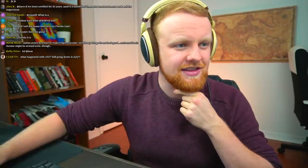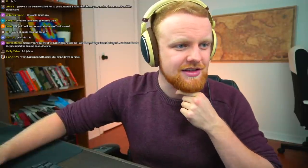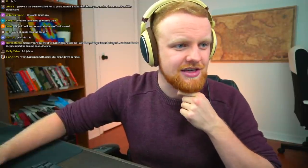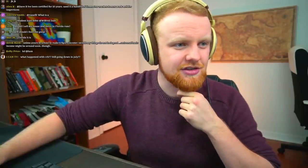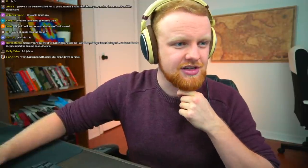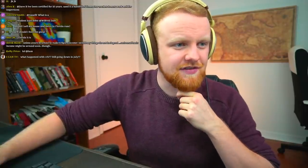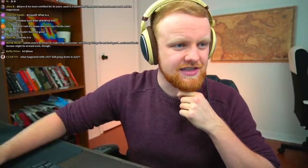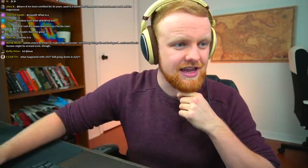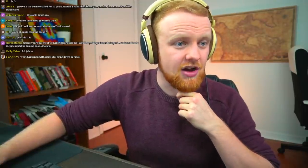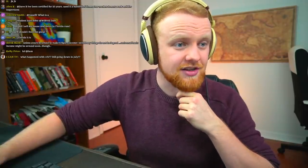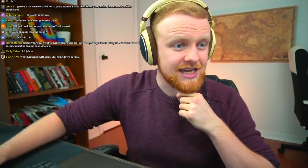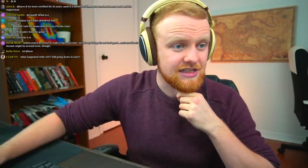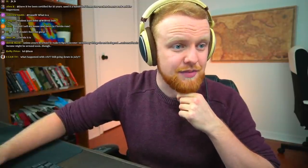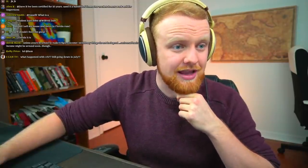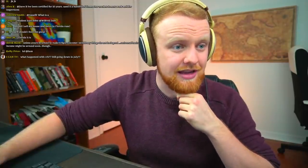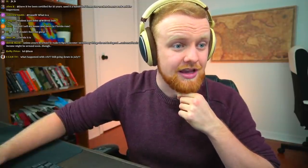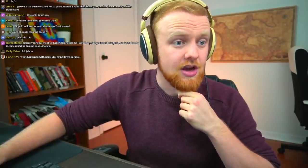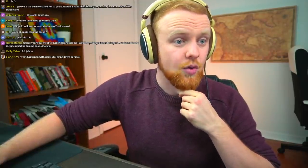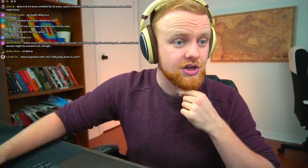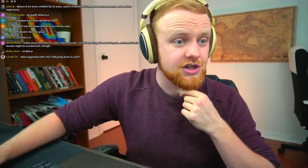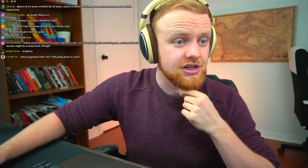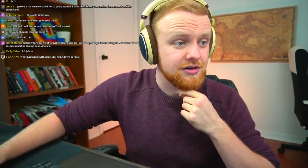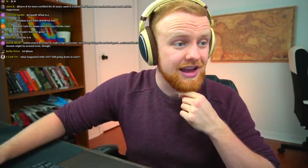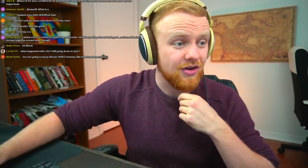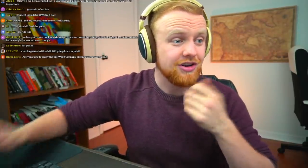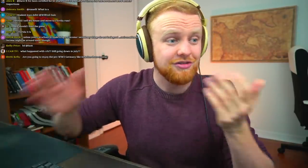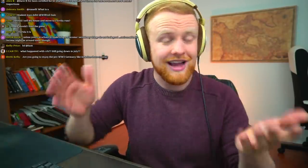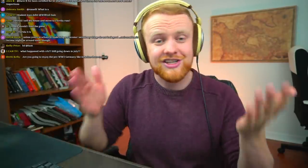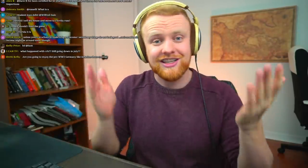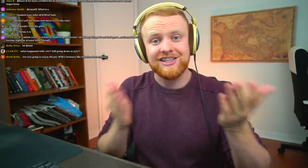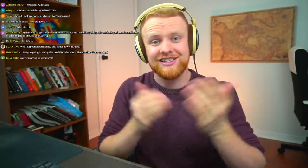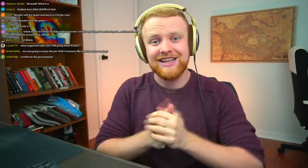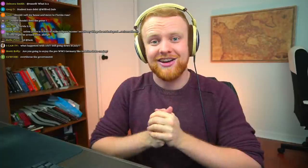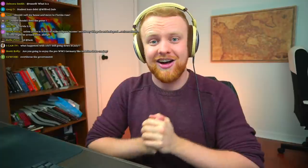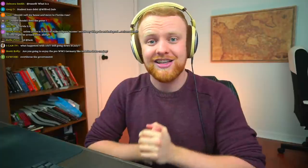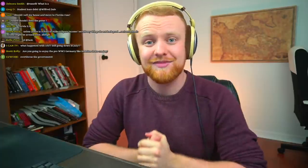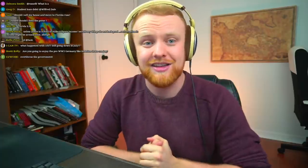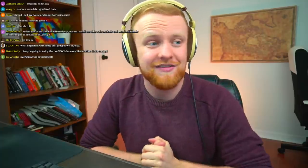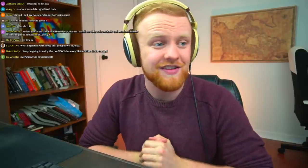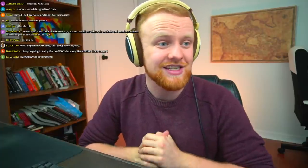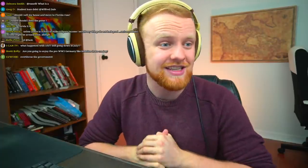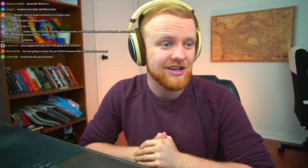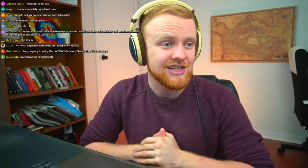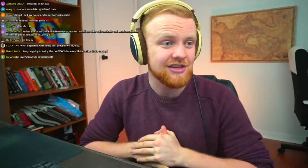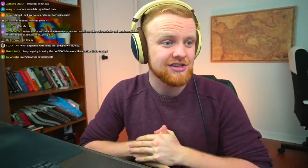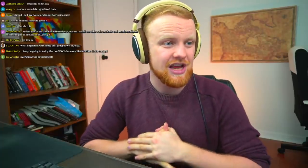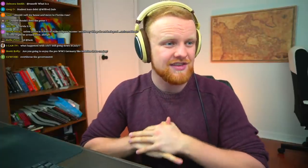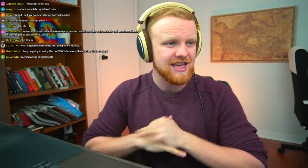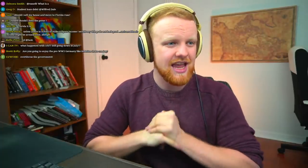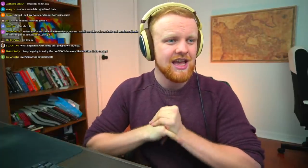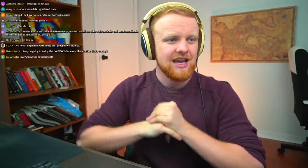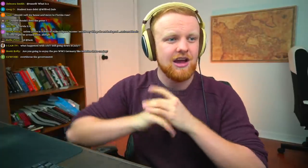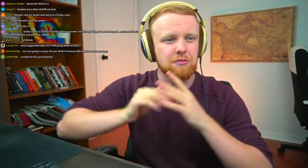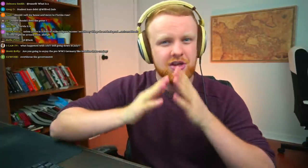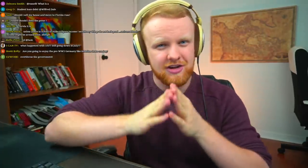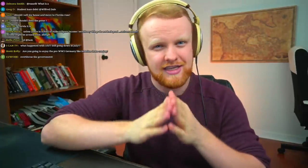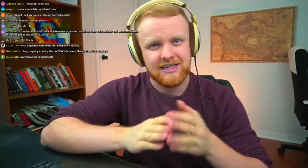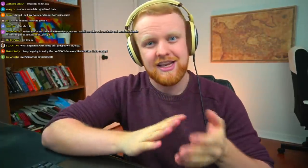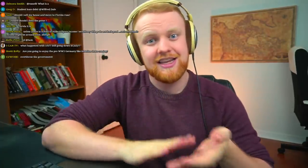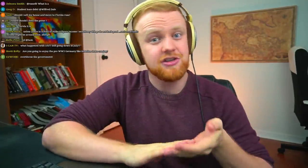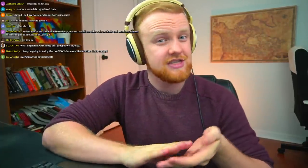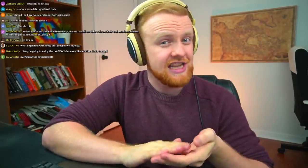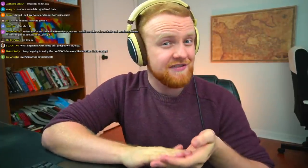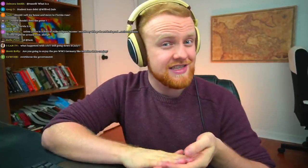about $15,000 in her TFSA, all taxes paid. What should she do now? Congratulations. That's awesome that you have $15,000 in your TFSA. Now, I'm